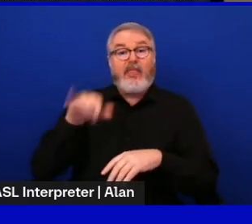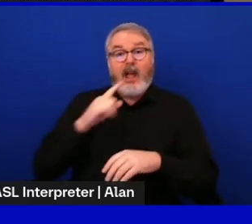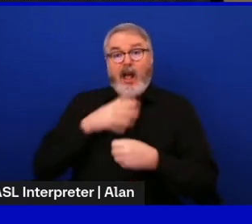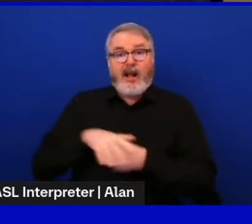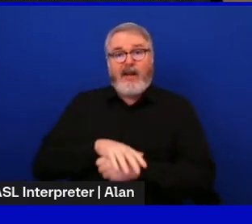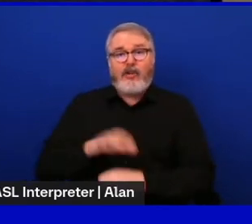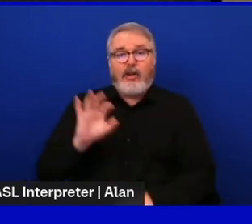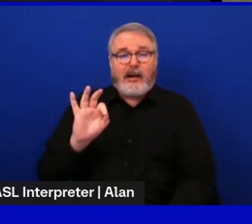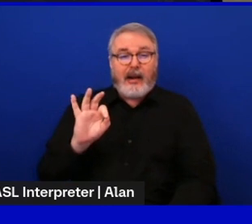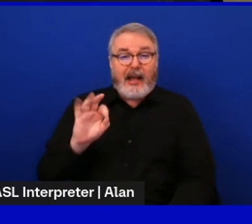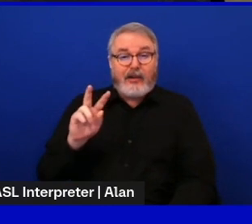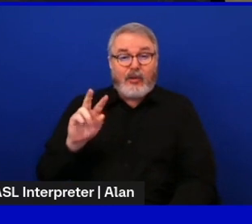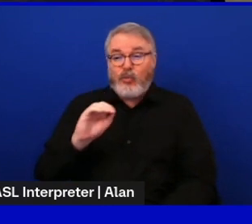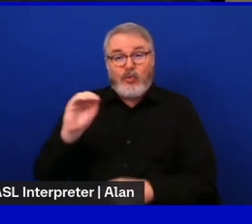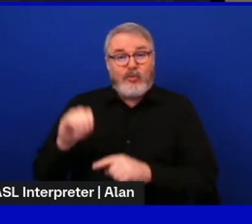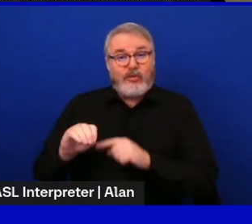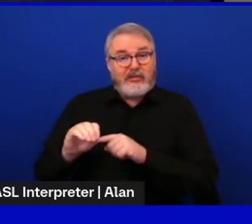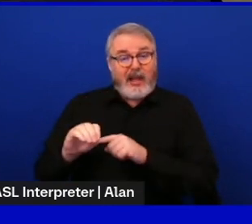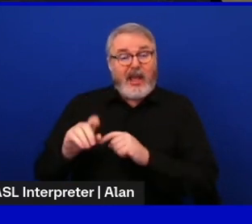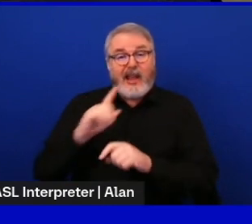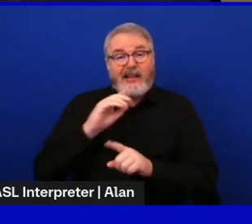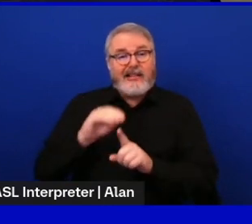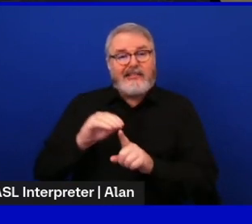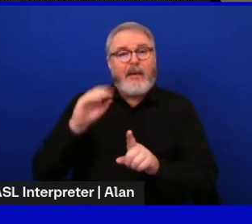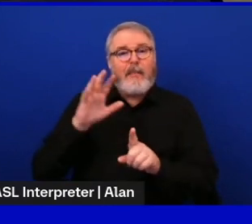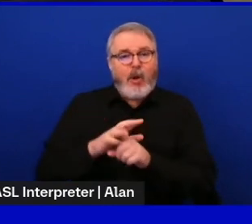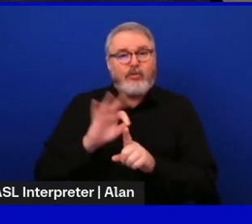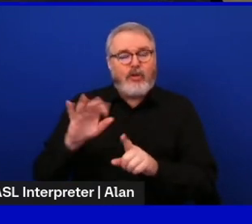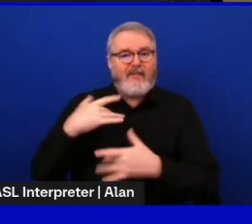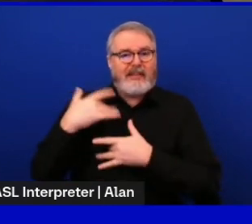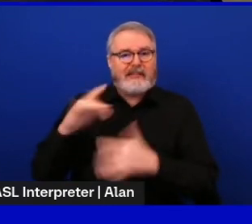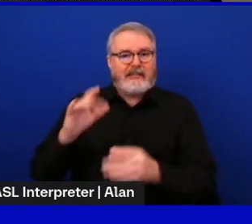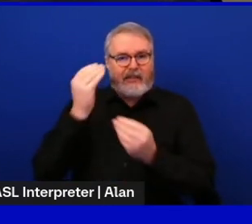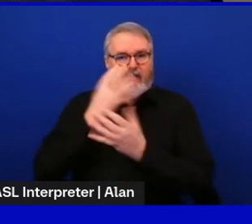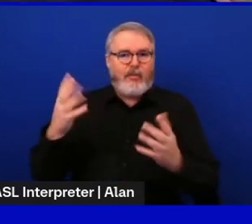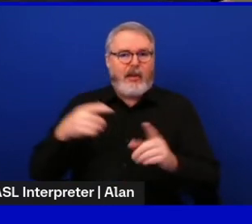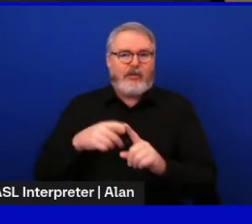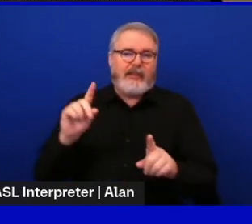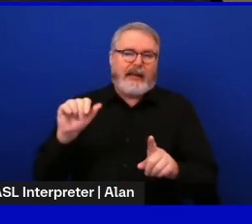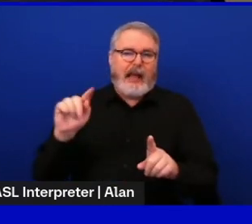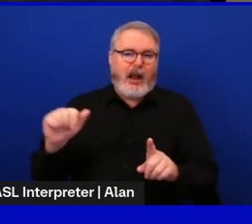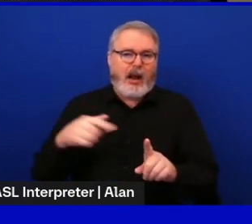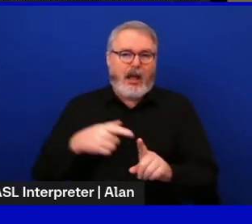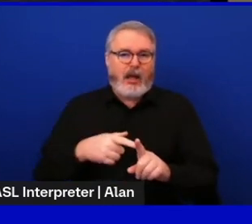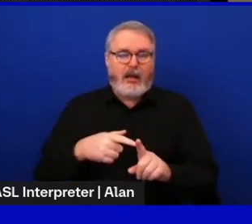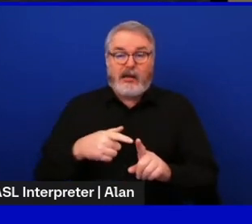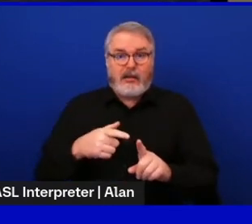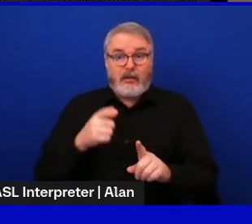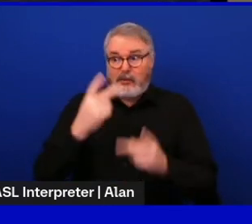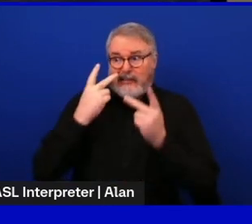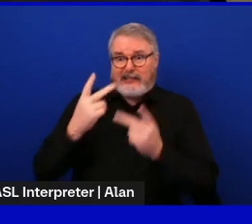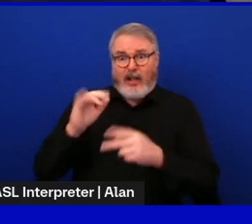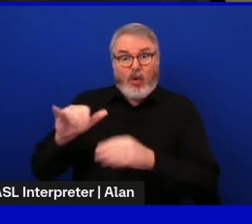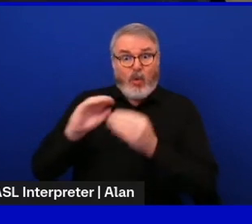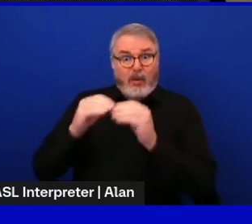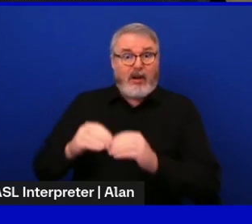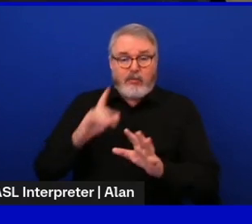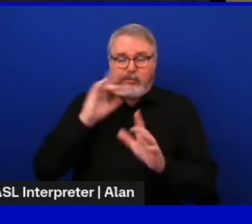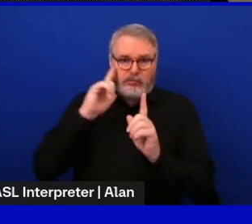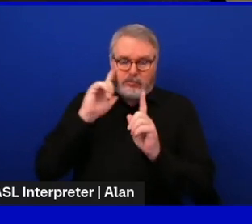92% of that is actually exposure of a sensitive data. So just by those numbers alone,